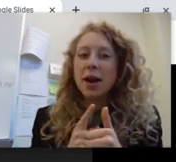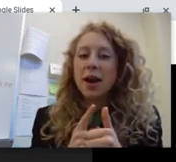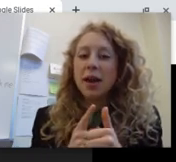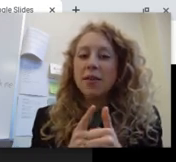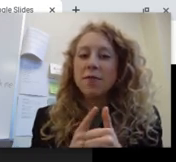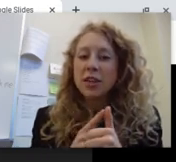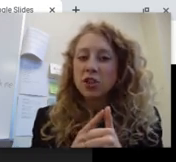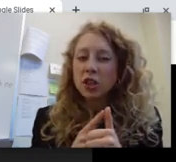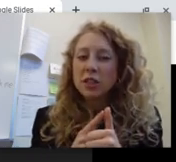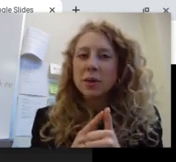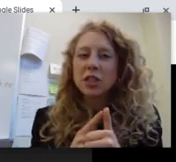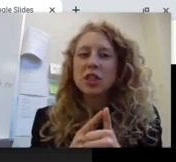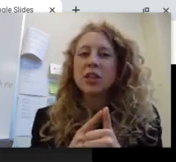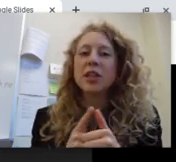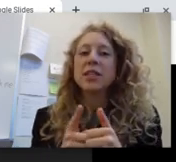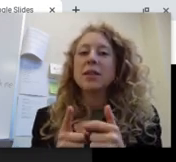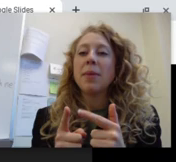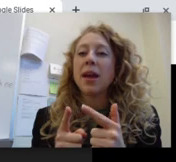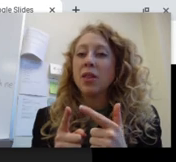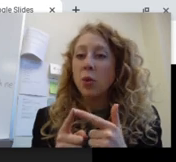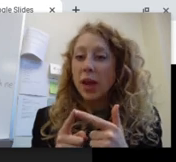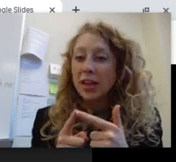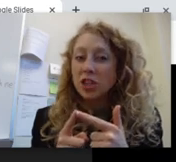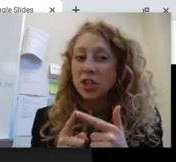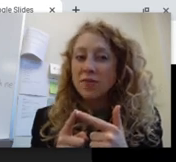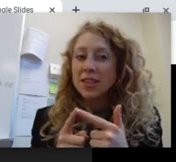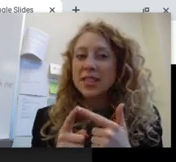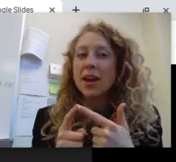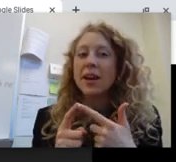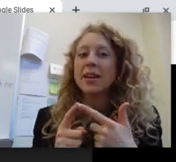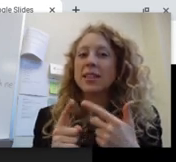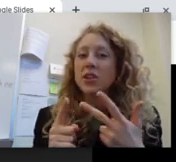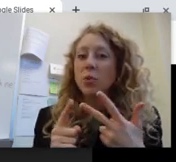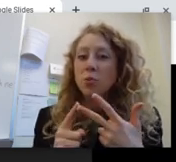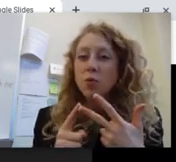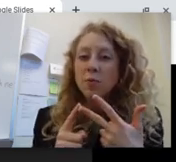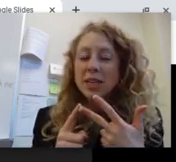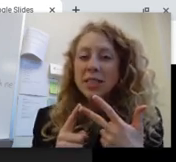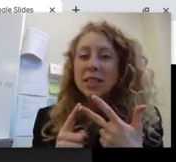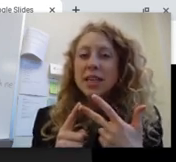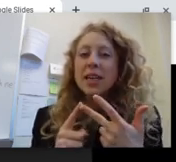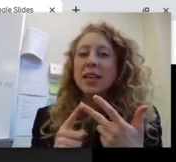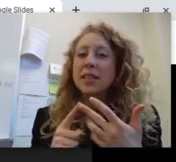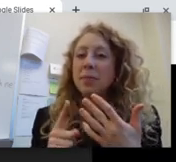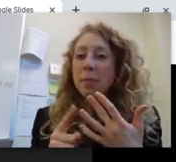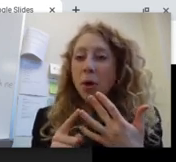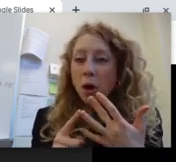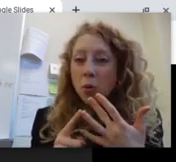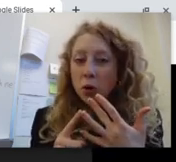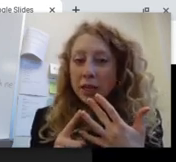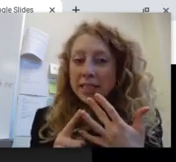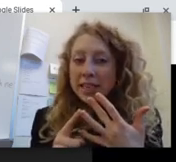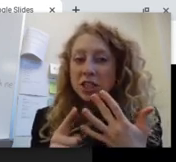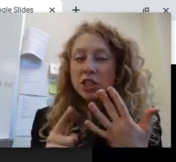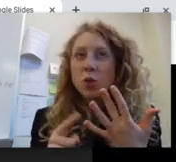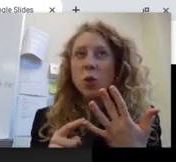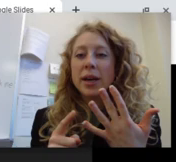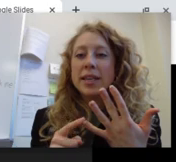it my facial expression? Is it my location of the sign? Is it the movement? Is it my palm